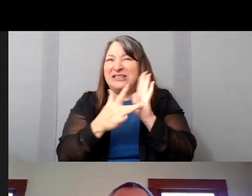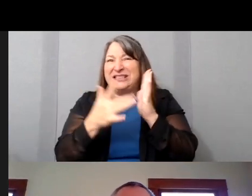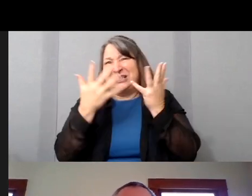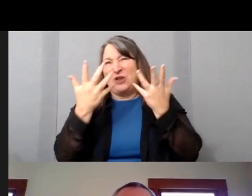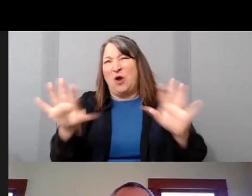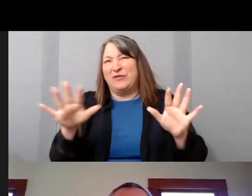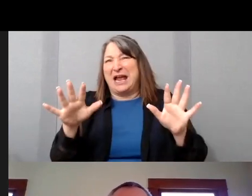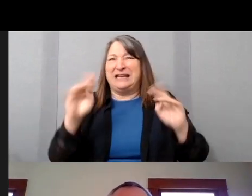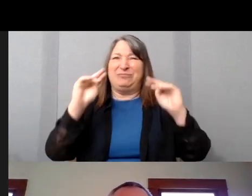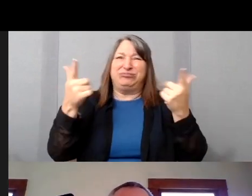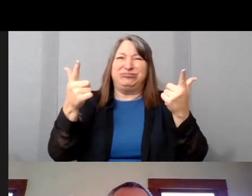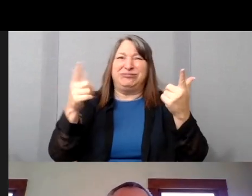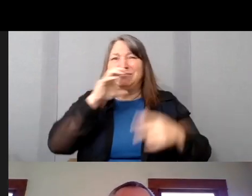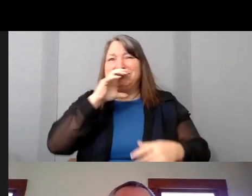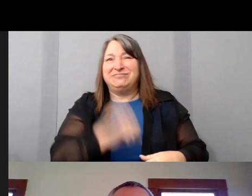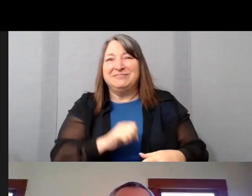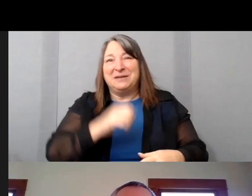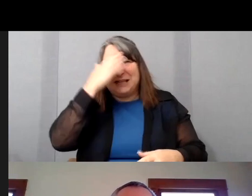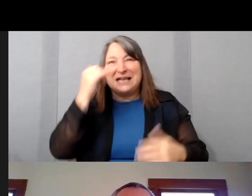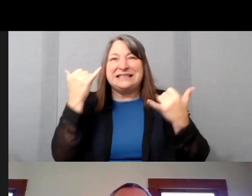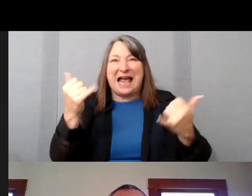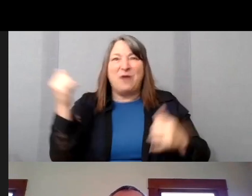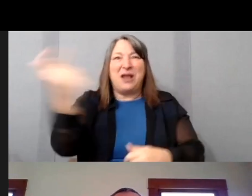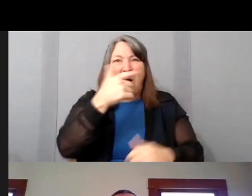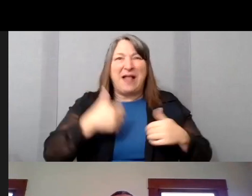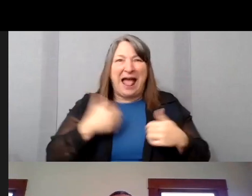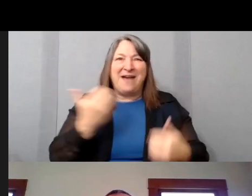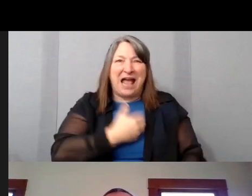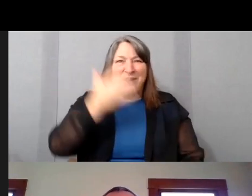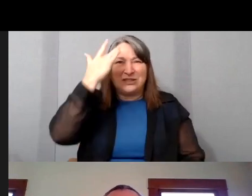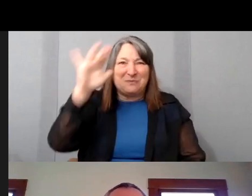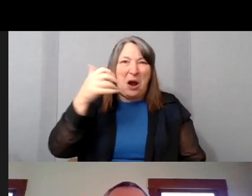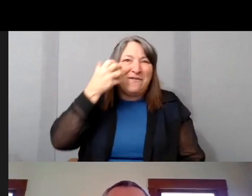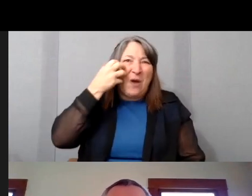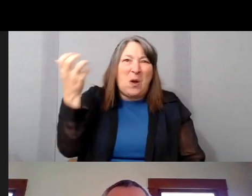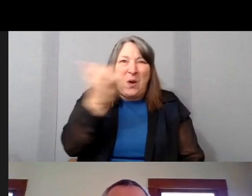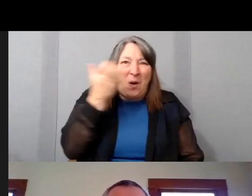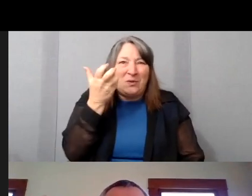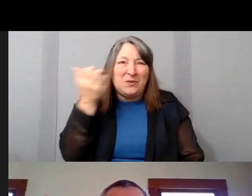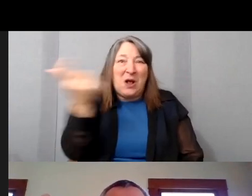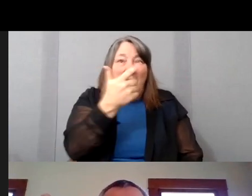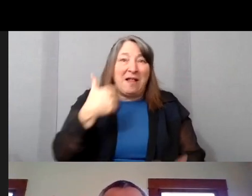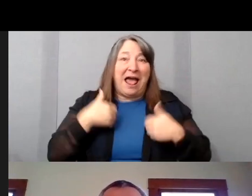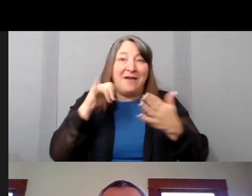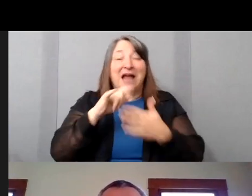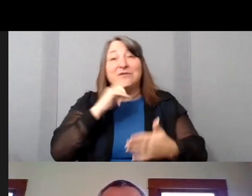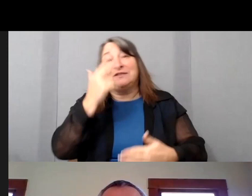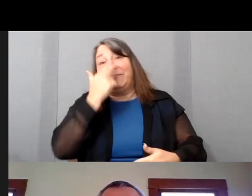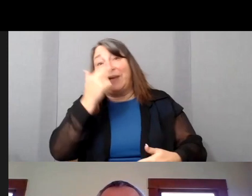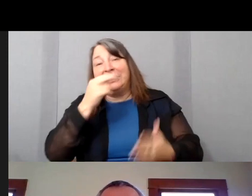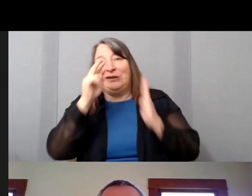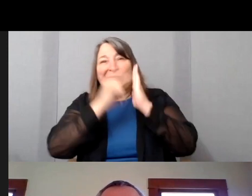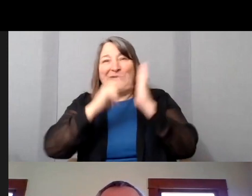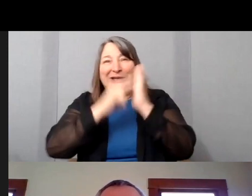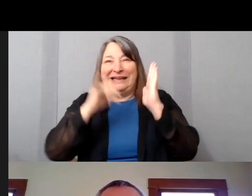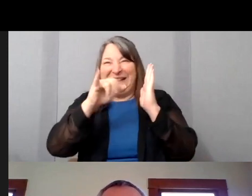by, you know, the smartphone that we all have in our pockets now. It was hilarious almost reading about these,